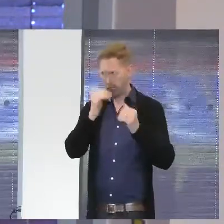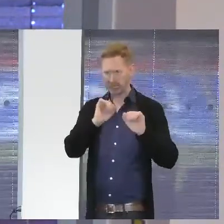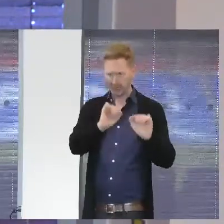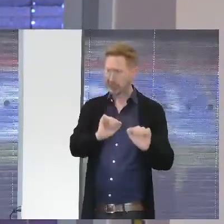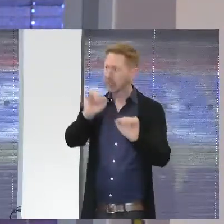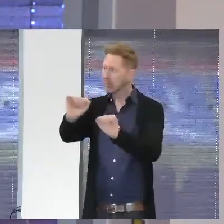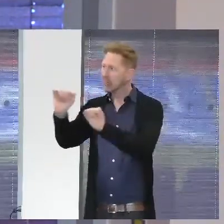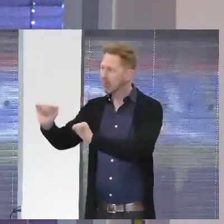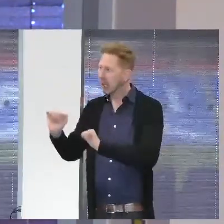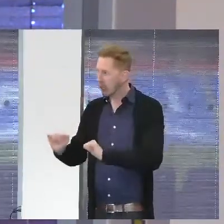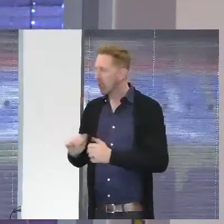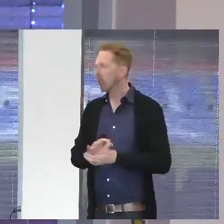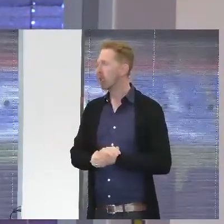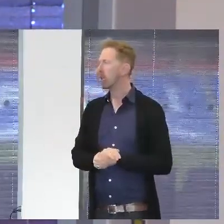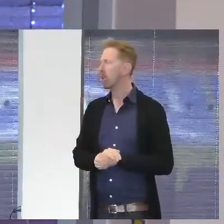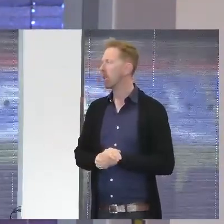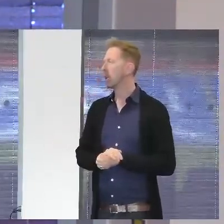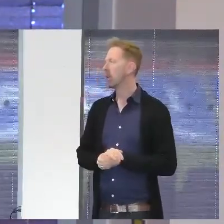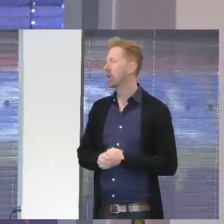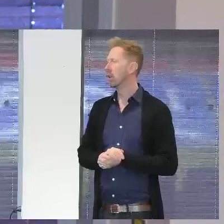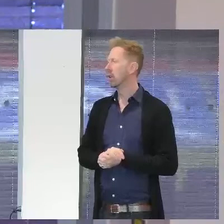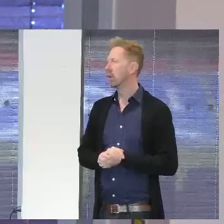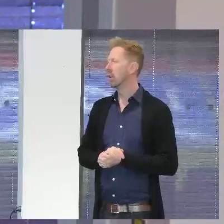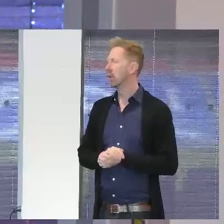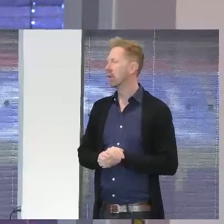experiences. It's not just about making